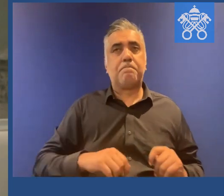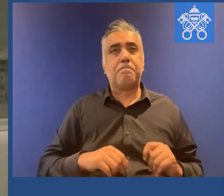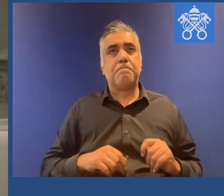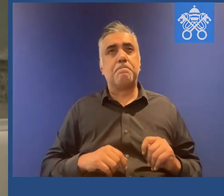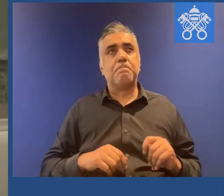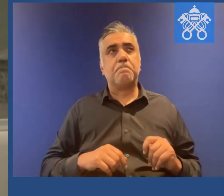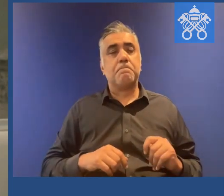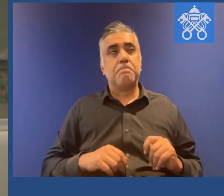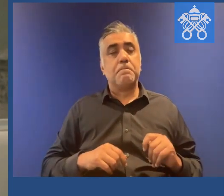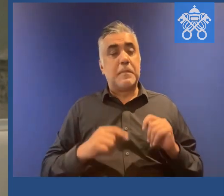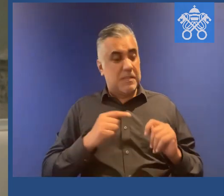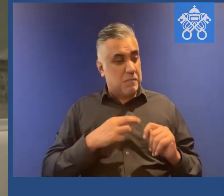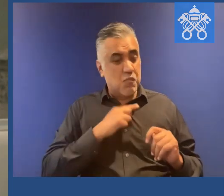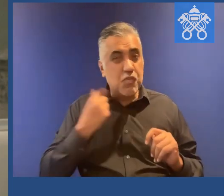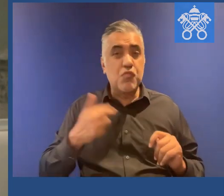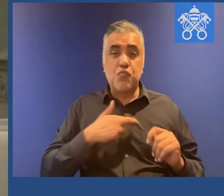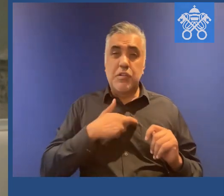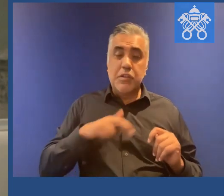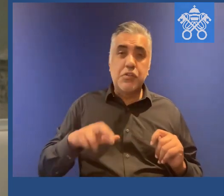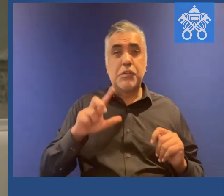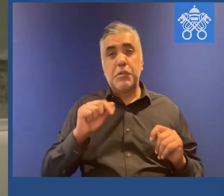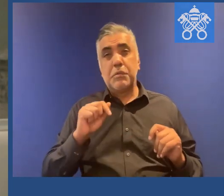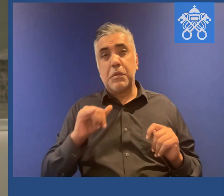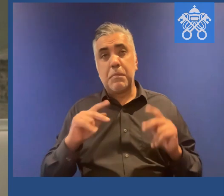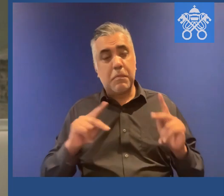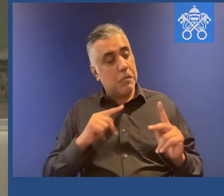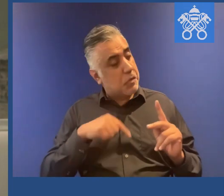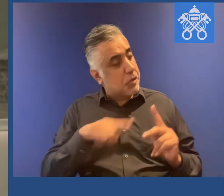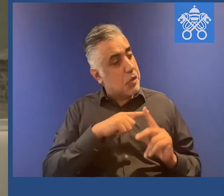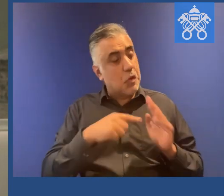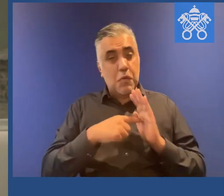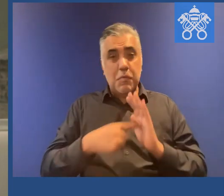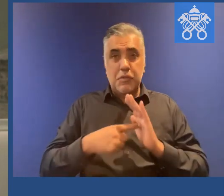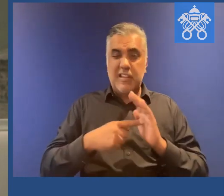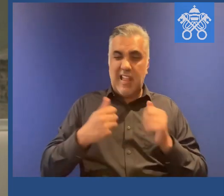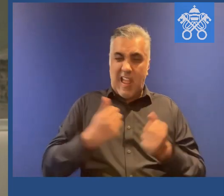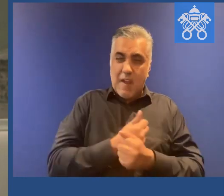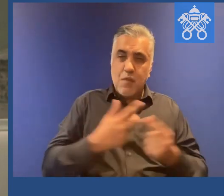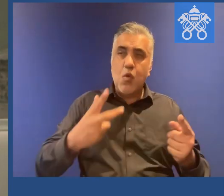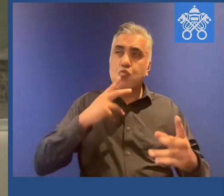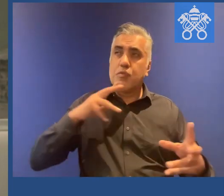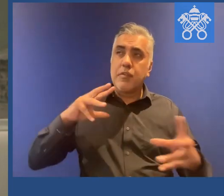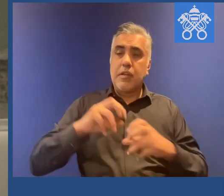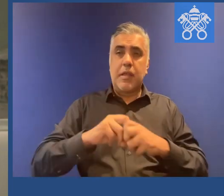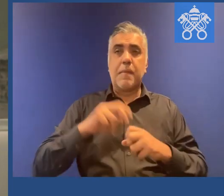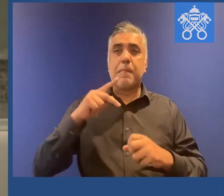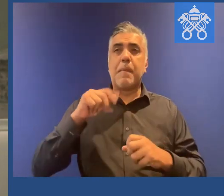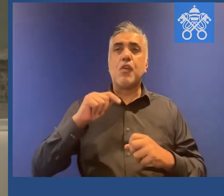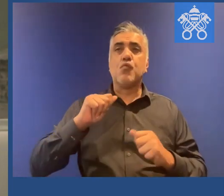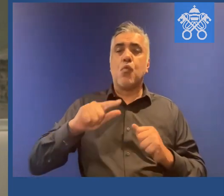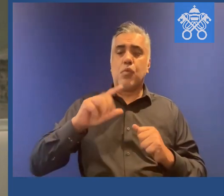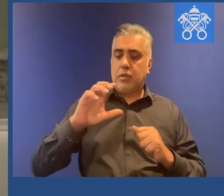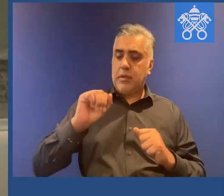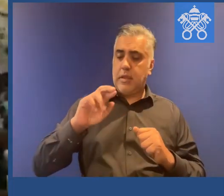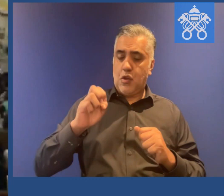These priests, religious and lay people, represent all those who are engaged in pastoral care in this